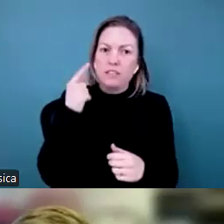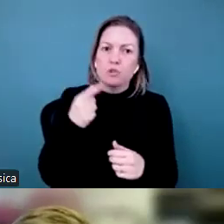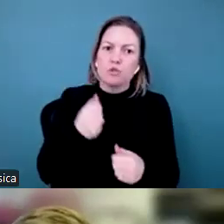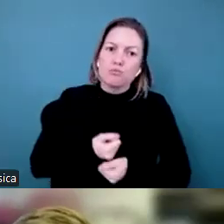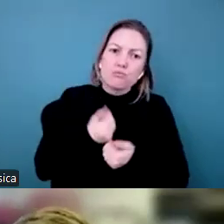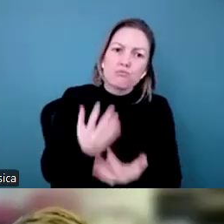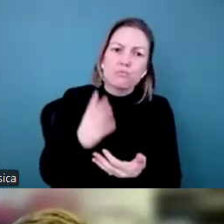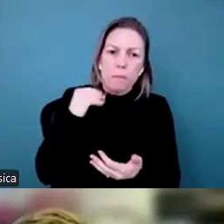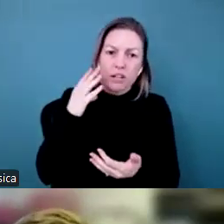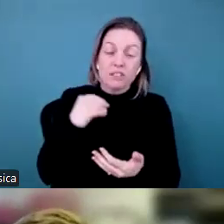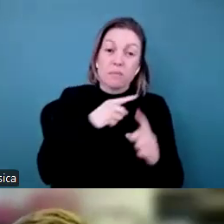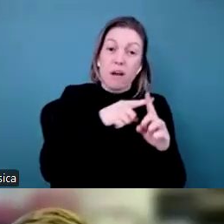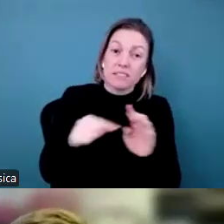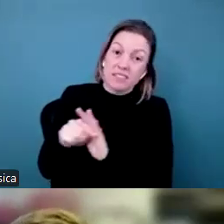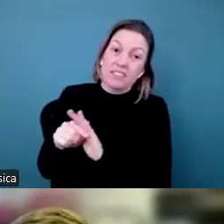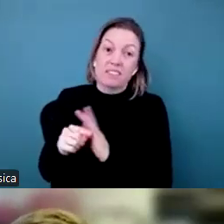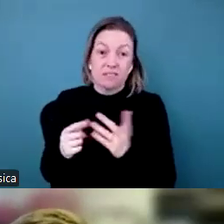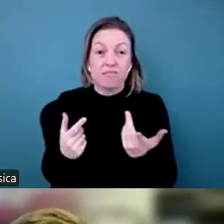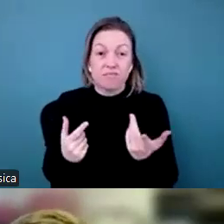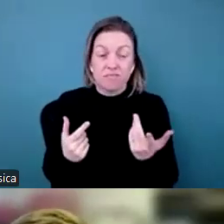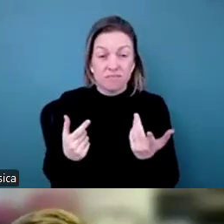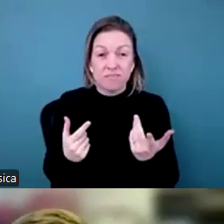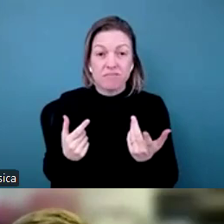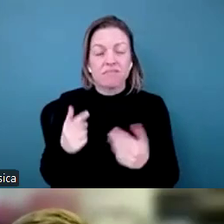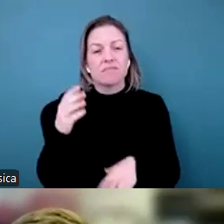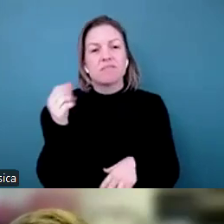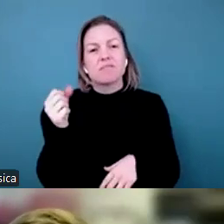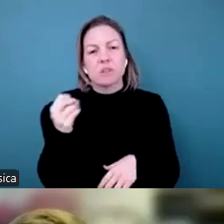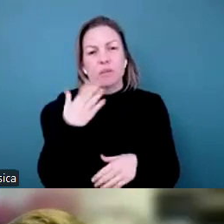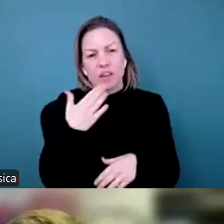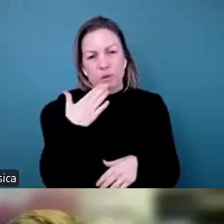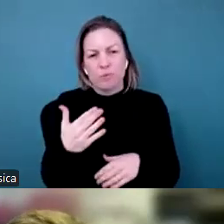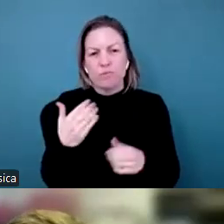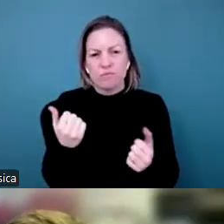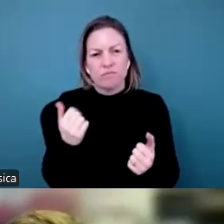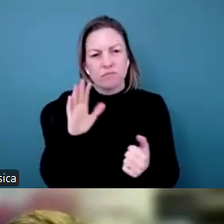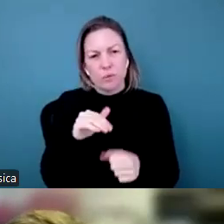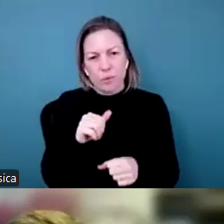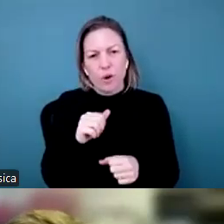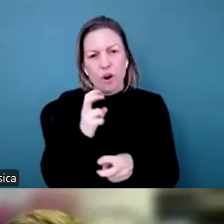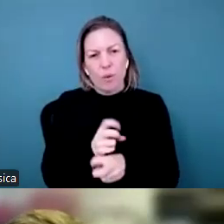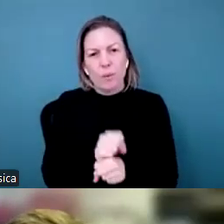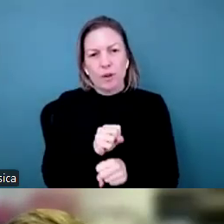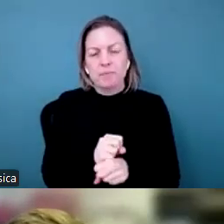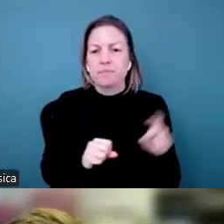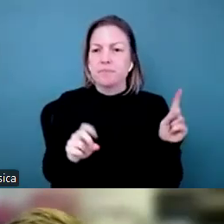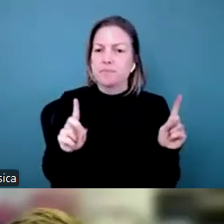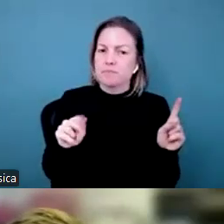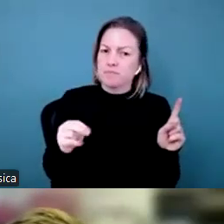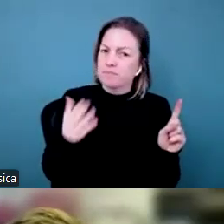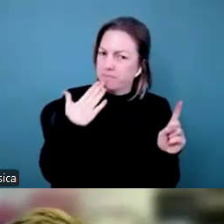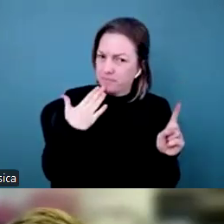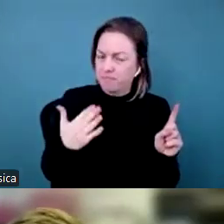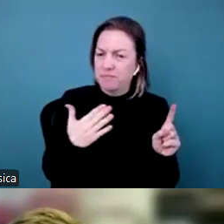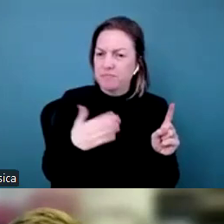the highs and the lows of the journey. So I just wanted to say thank you for all that you're doing. Well, I very much appreciate that. And I don't